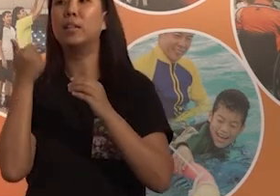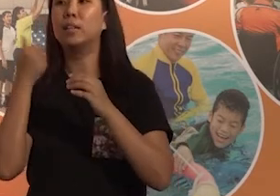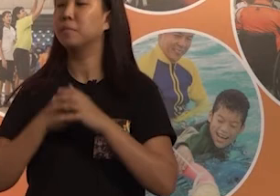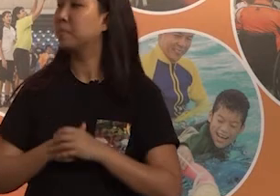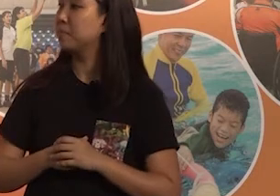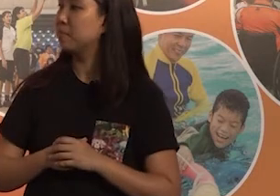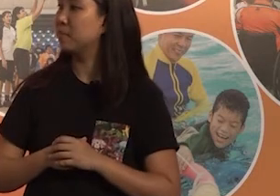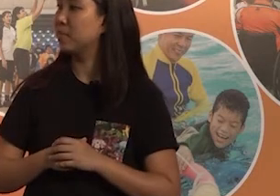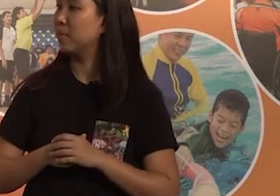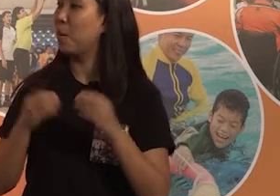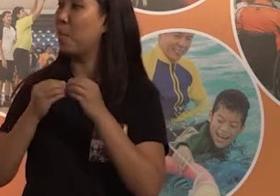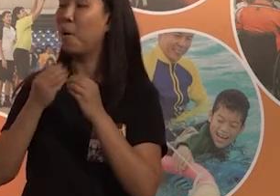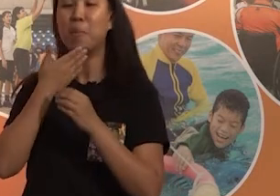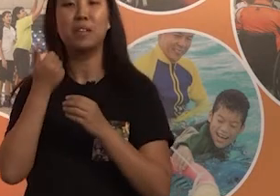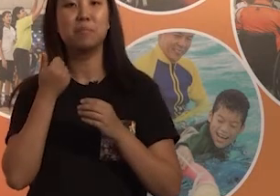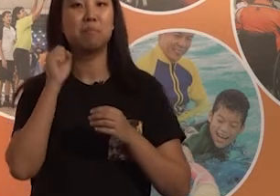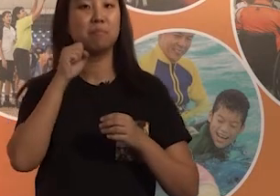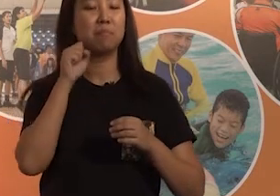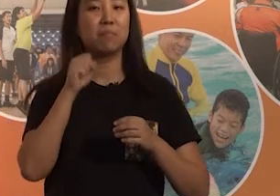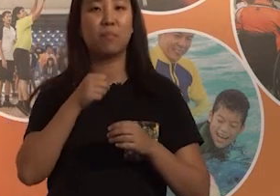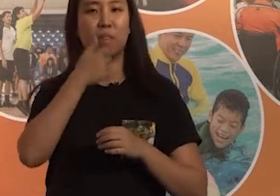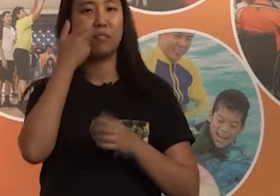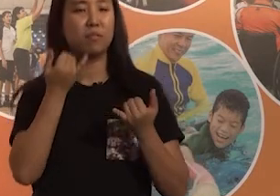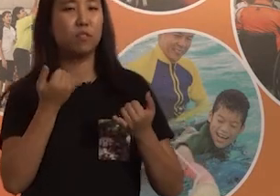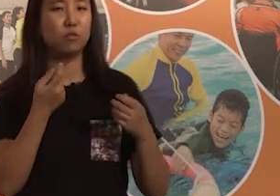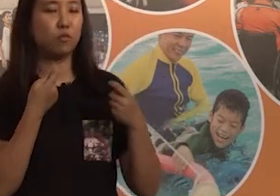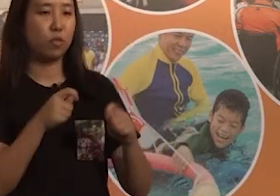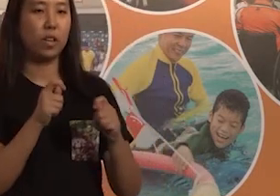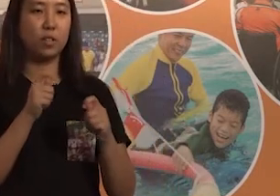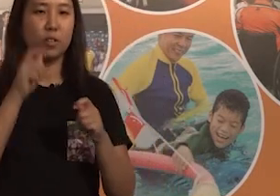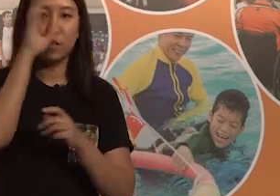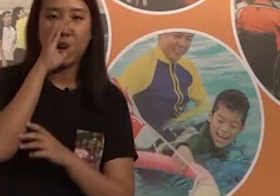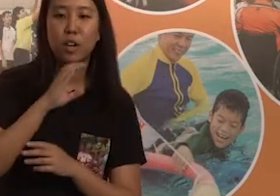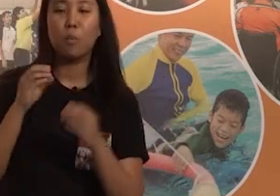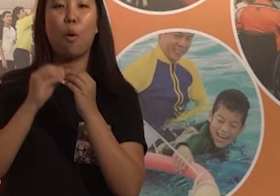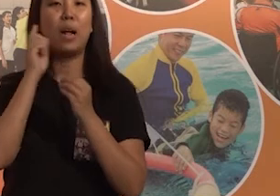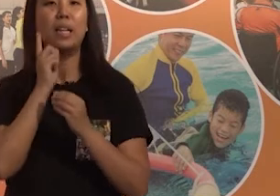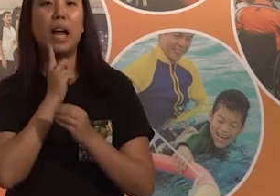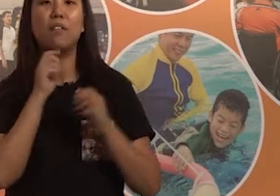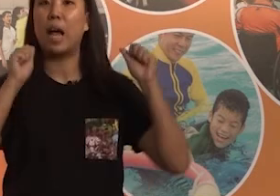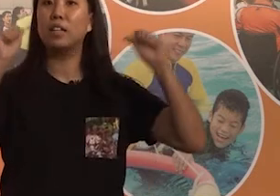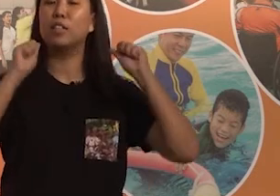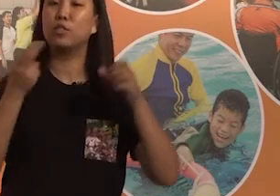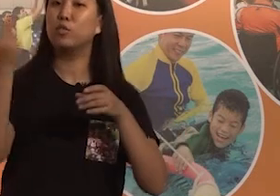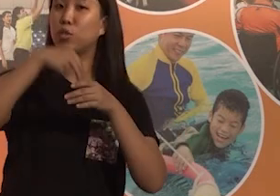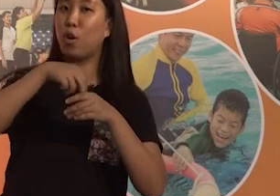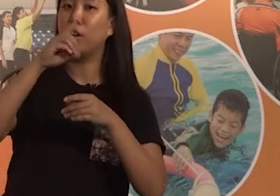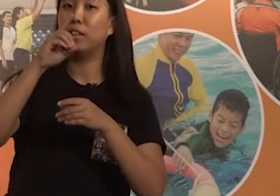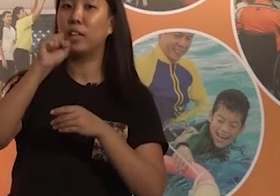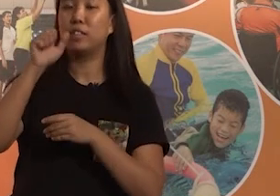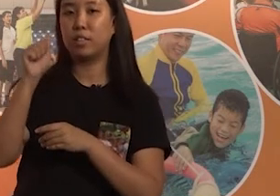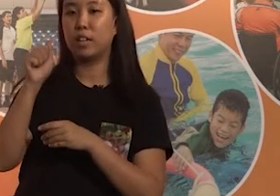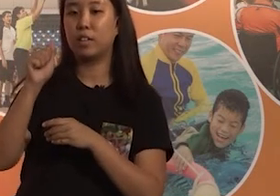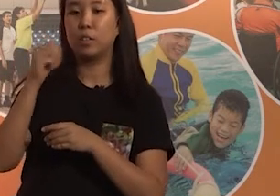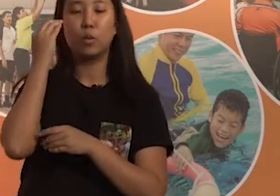I think it's more the more is better because now we are actually trying to look for more deaf athletes to join our DSC so that we can